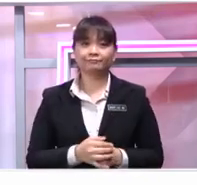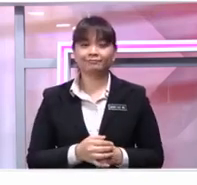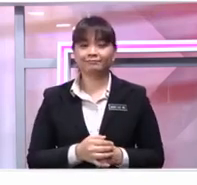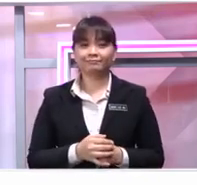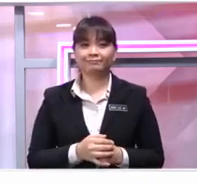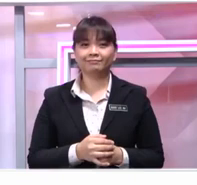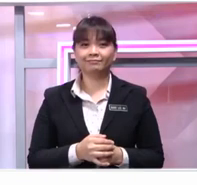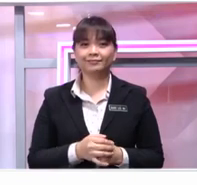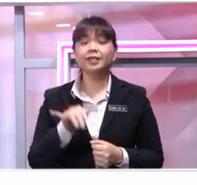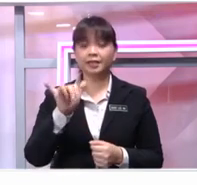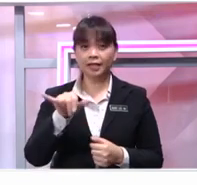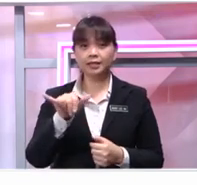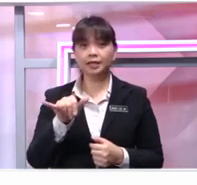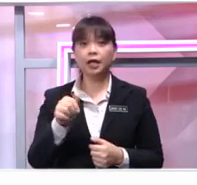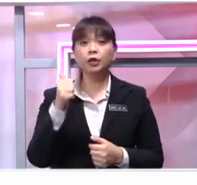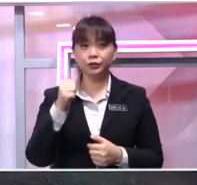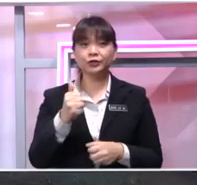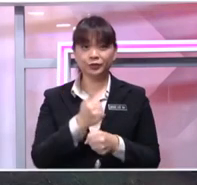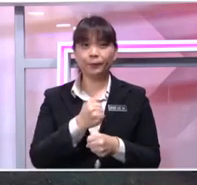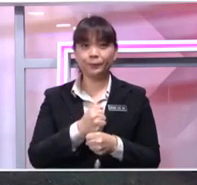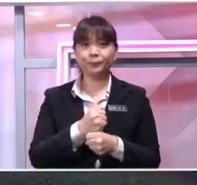good. Yes. Thank you. Good job.